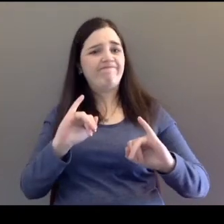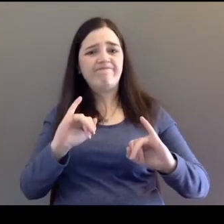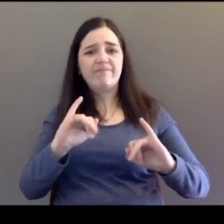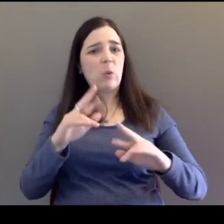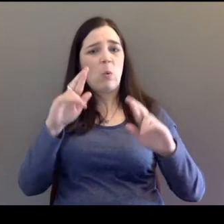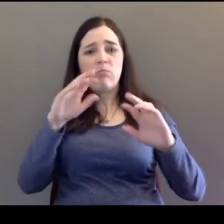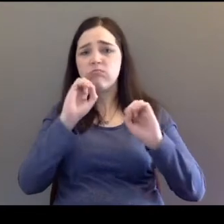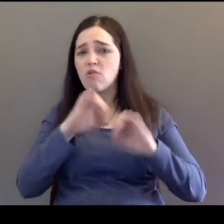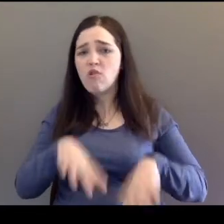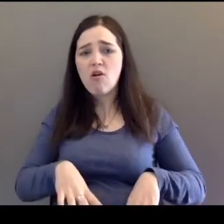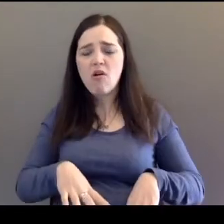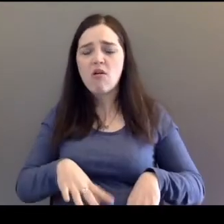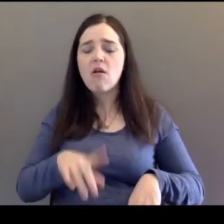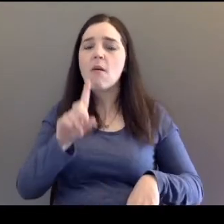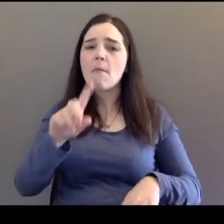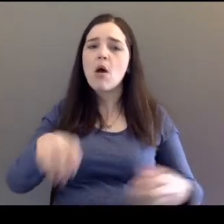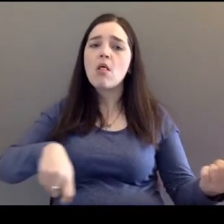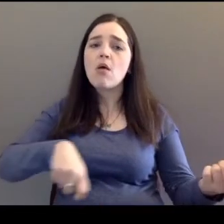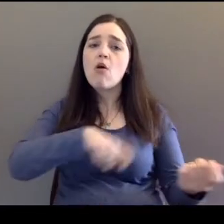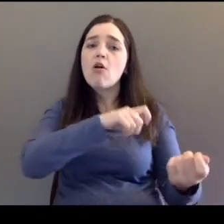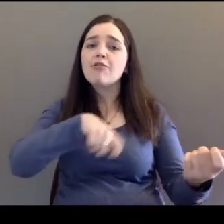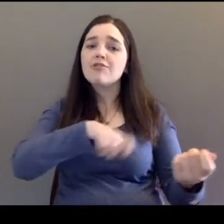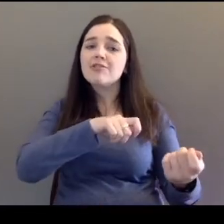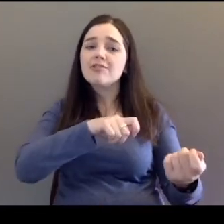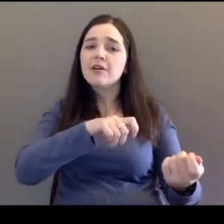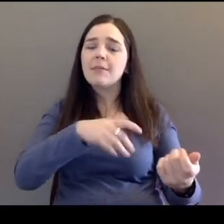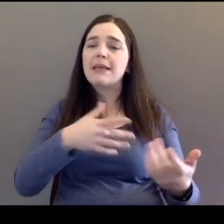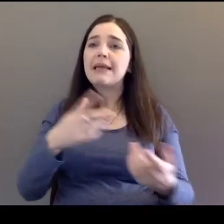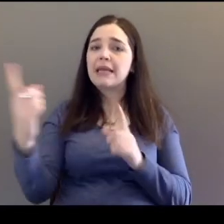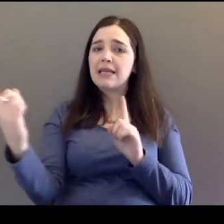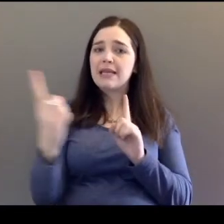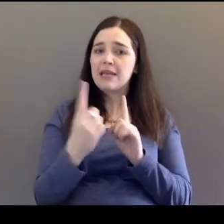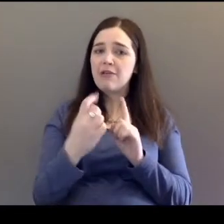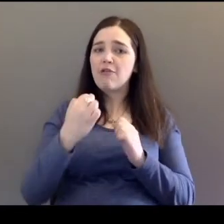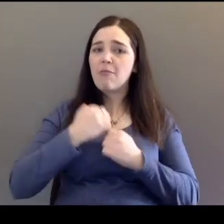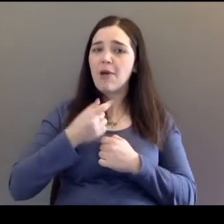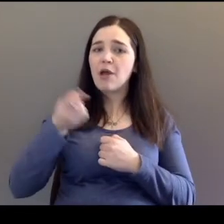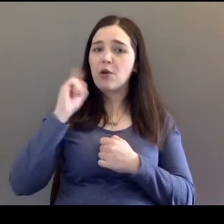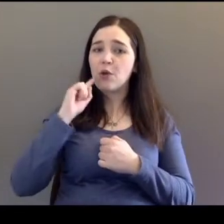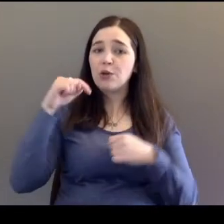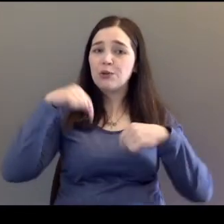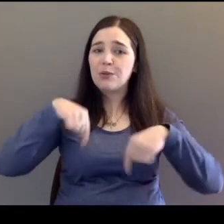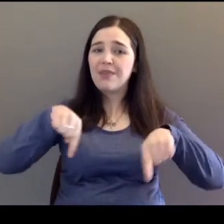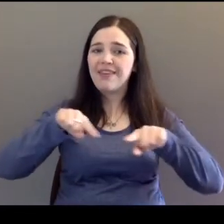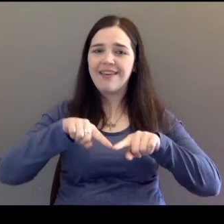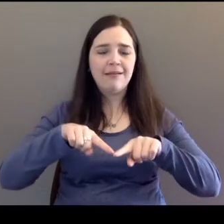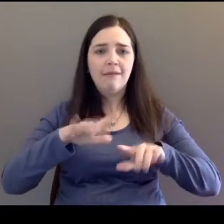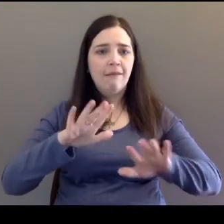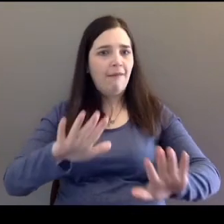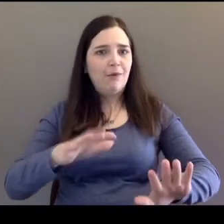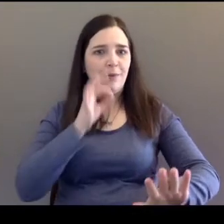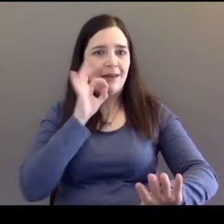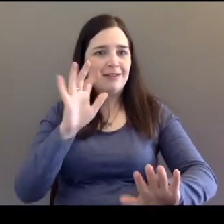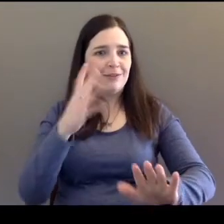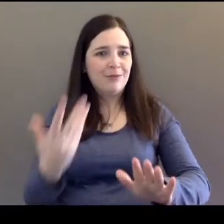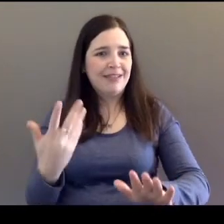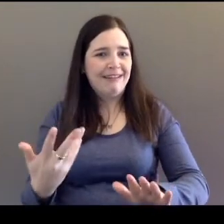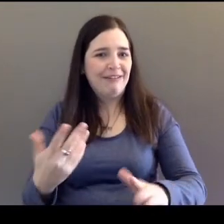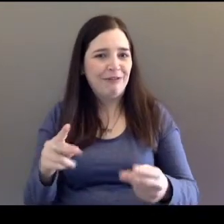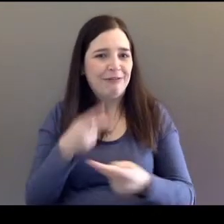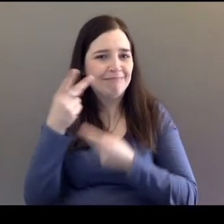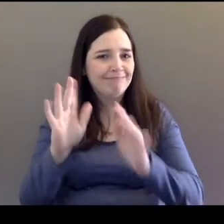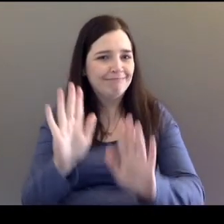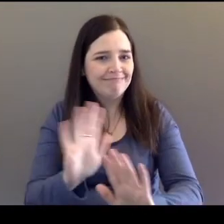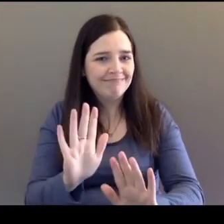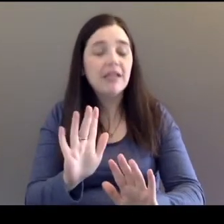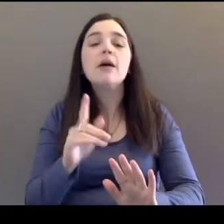play Nearer My God to Thee. We didn't ask Eric to play that today, fortunately. Though I